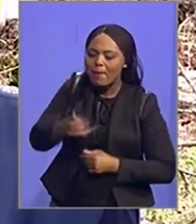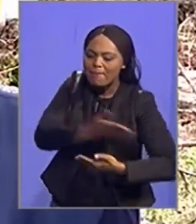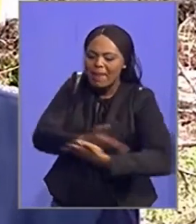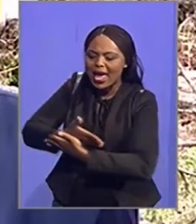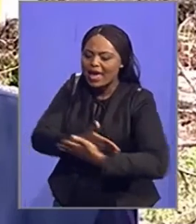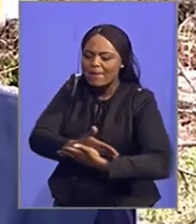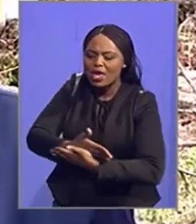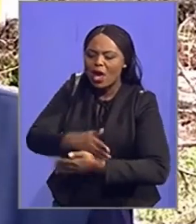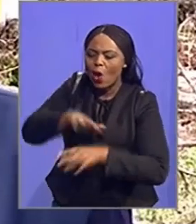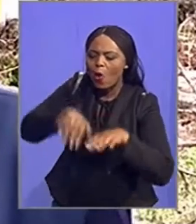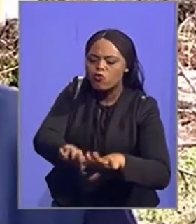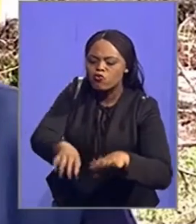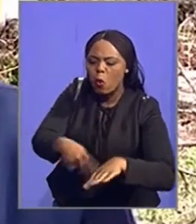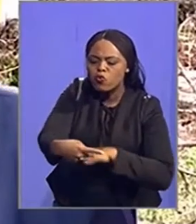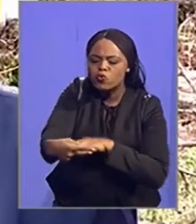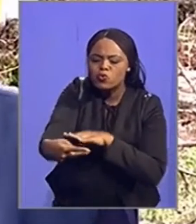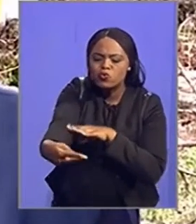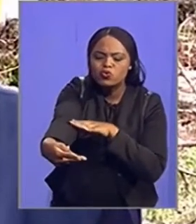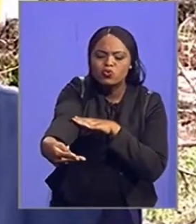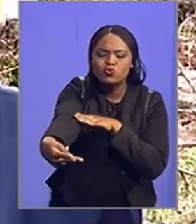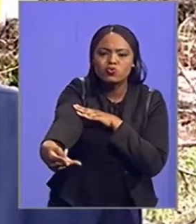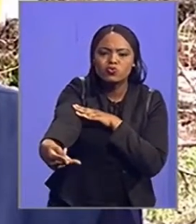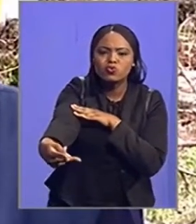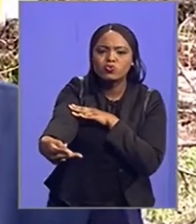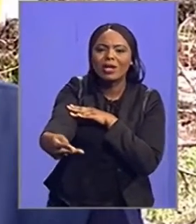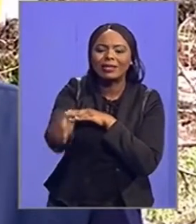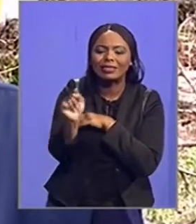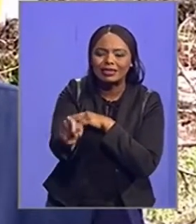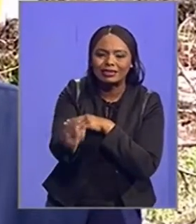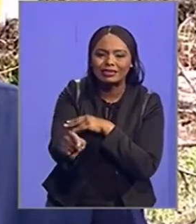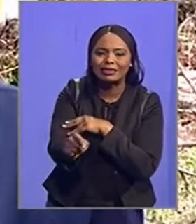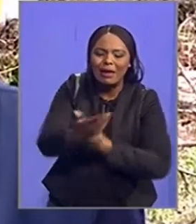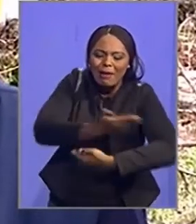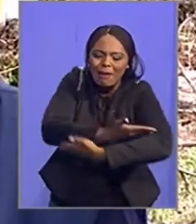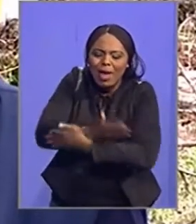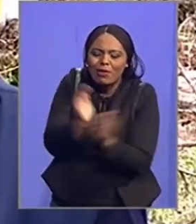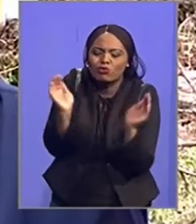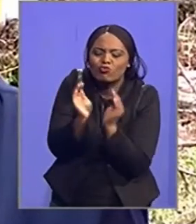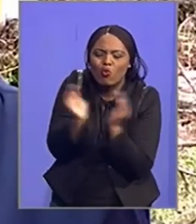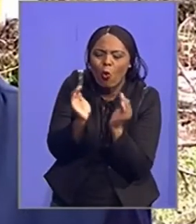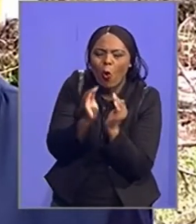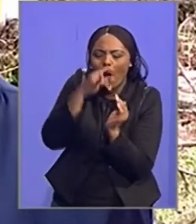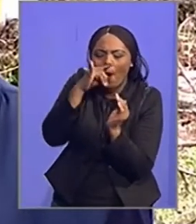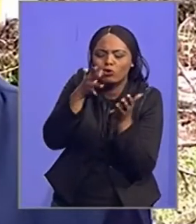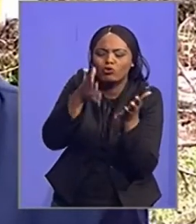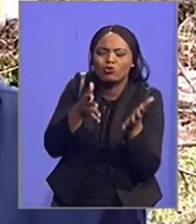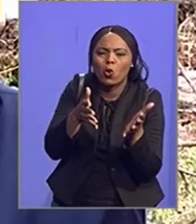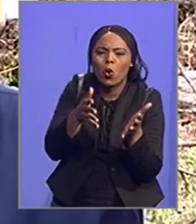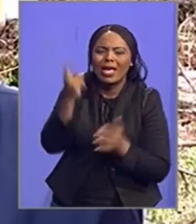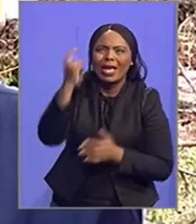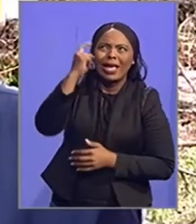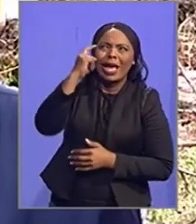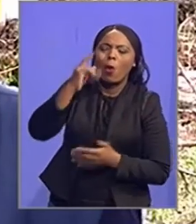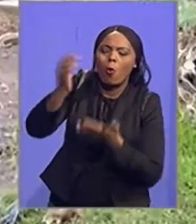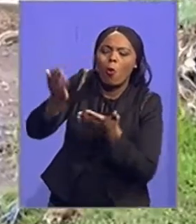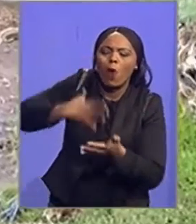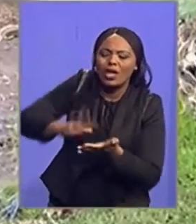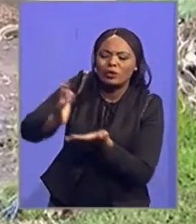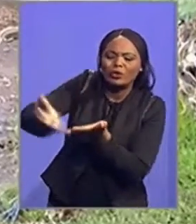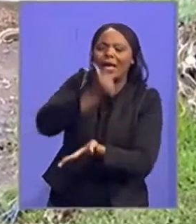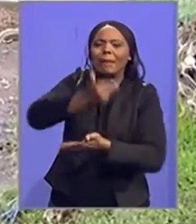baby. And you know, it's the baby that's that I'm not going to forget. I had to pick up a baby on the